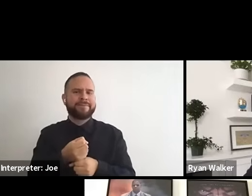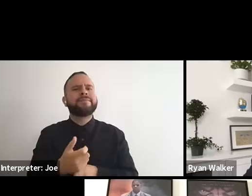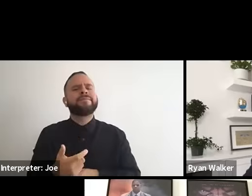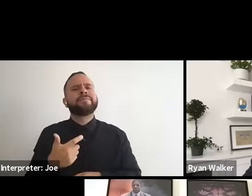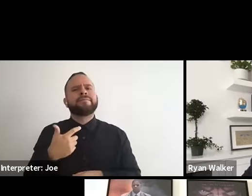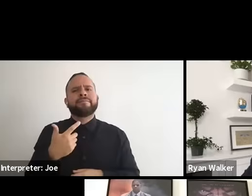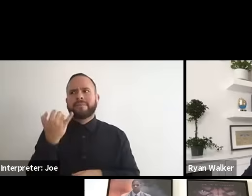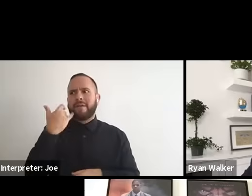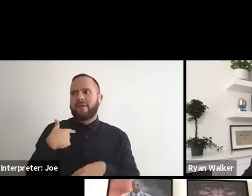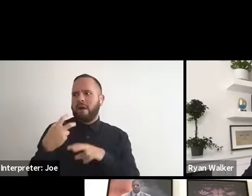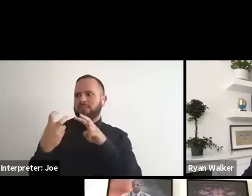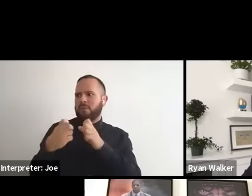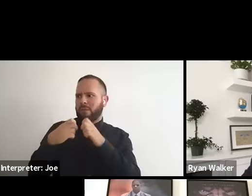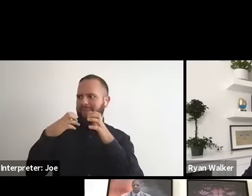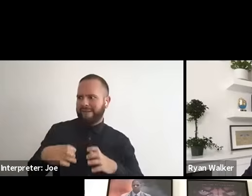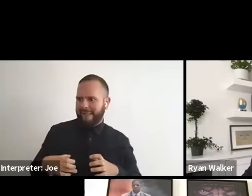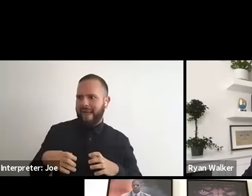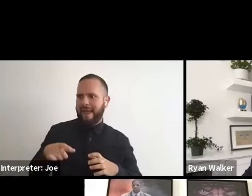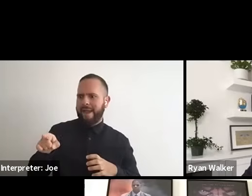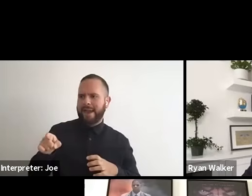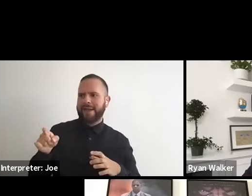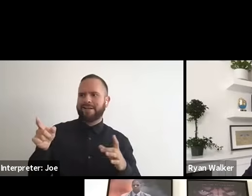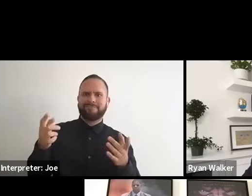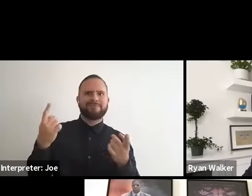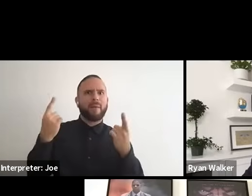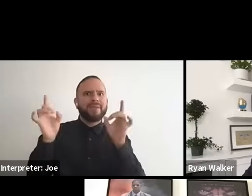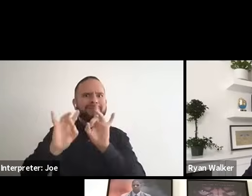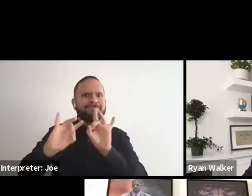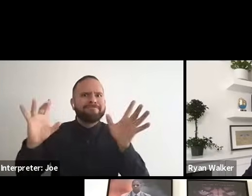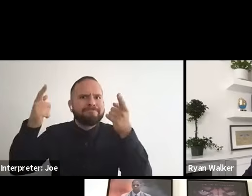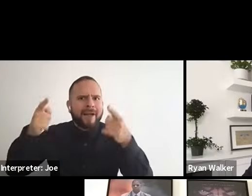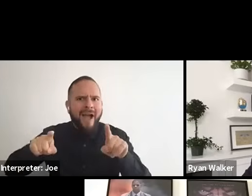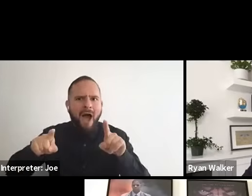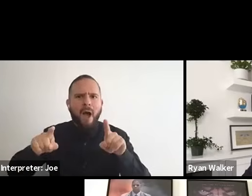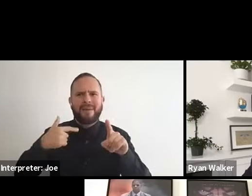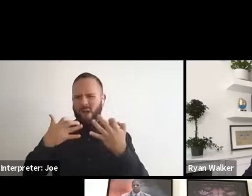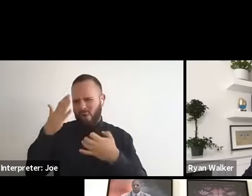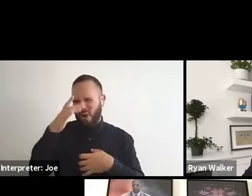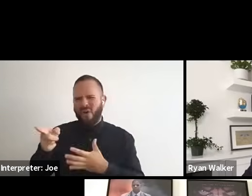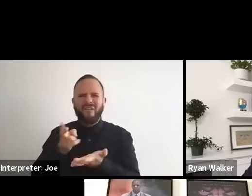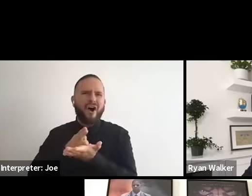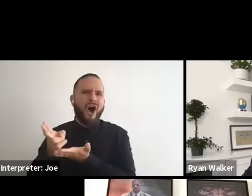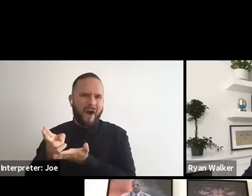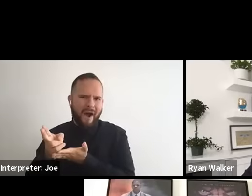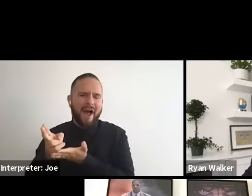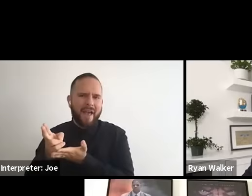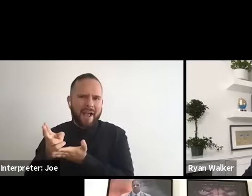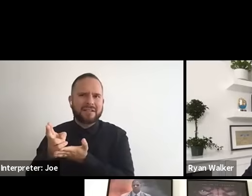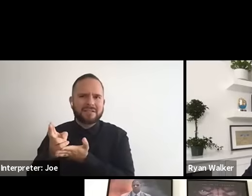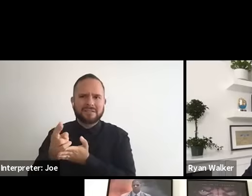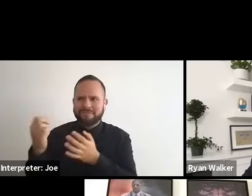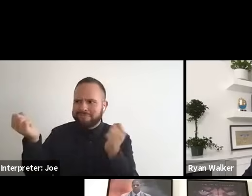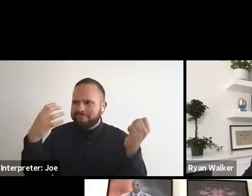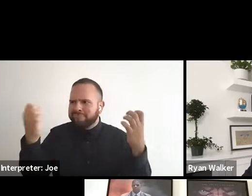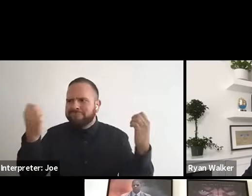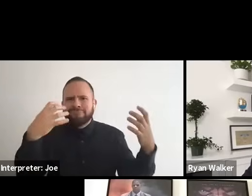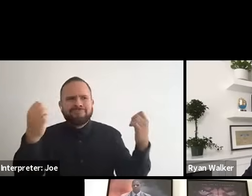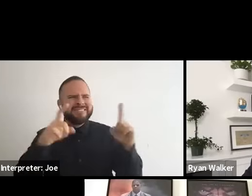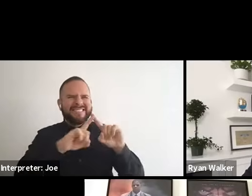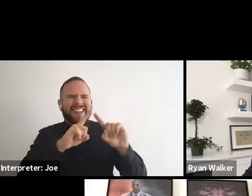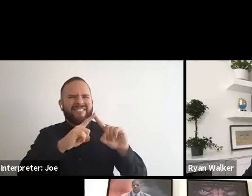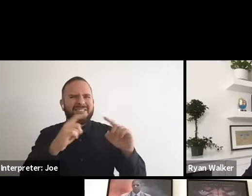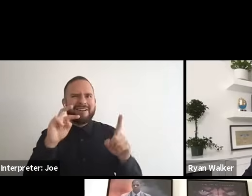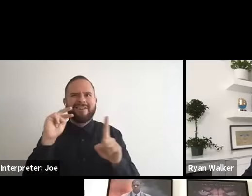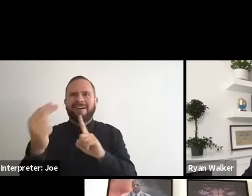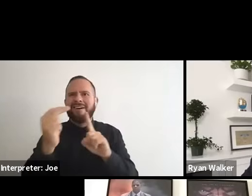a crisis situation, that they're telling me the truth, and I'm getting all sides of the story, not just their side